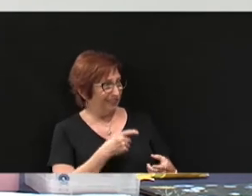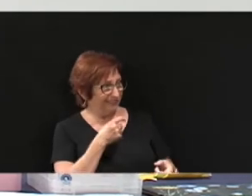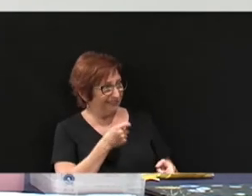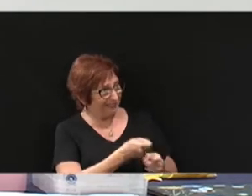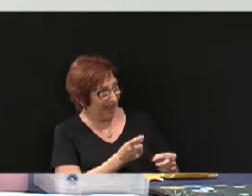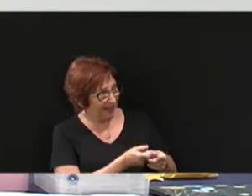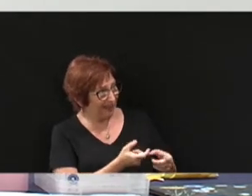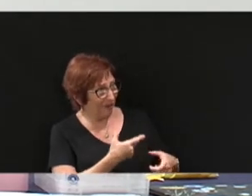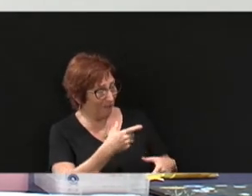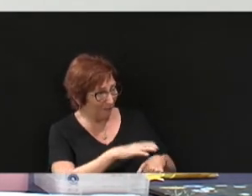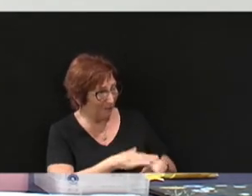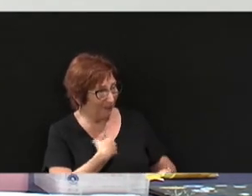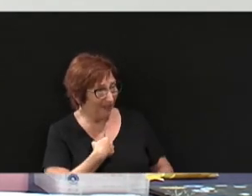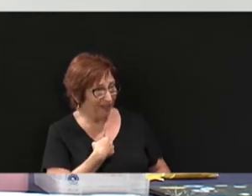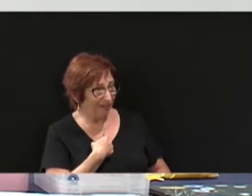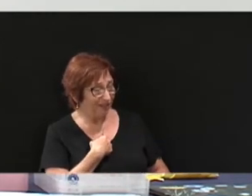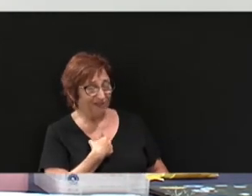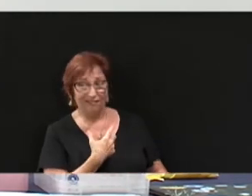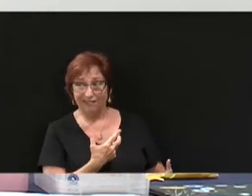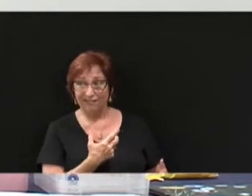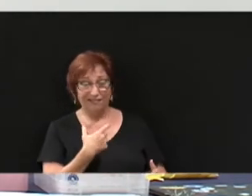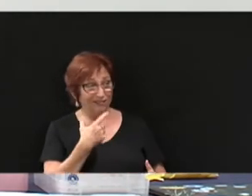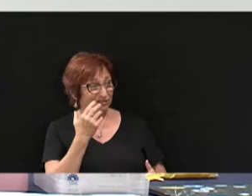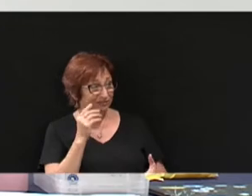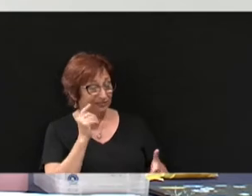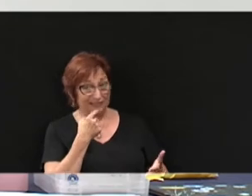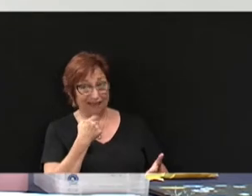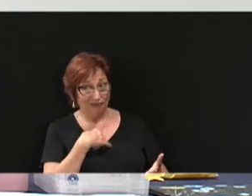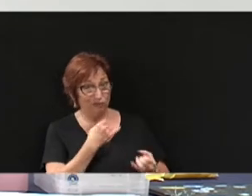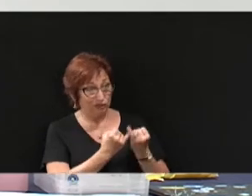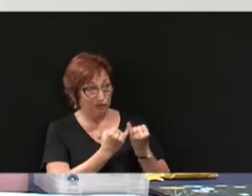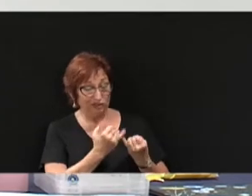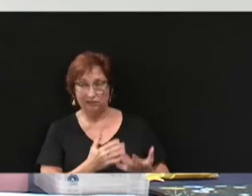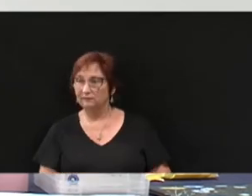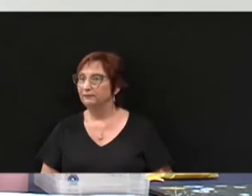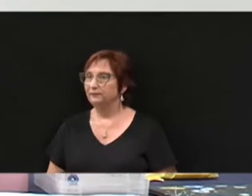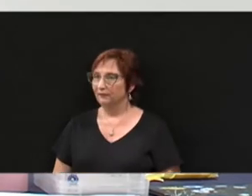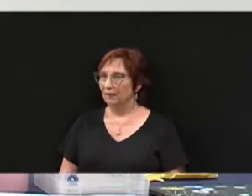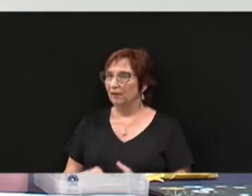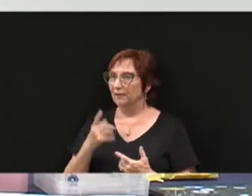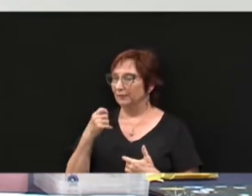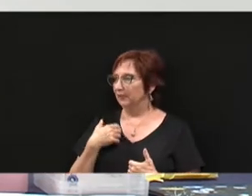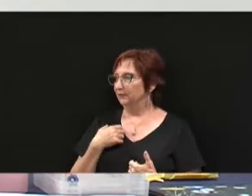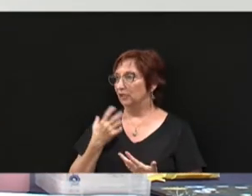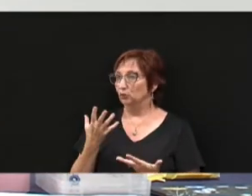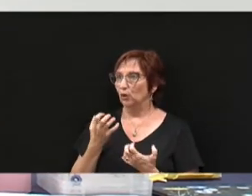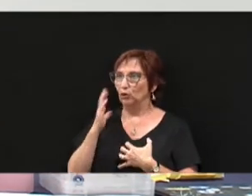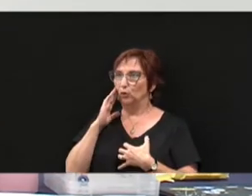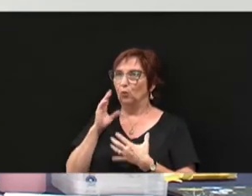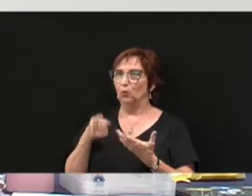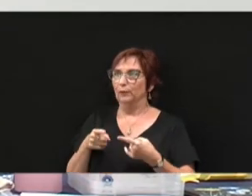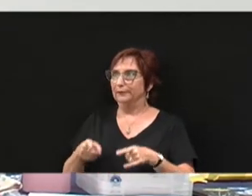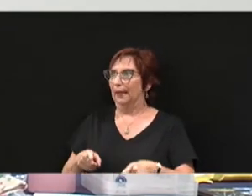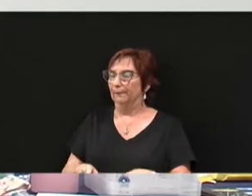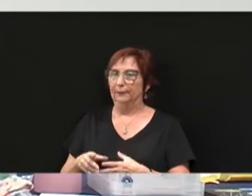Okay. Okay. And not maybe being able to know what's going on. Okay. Excellent. Another comment